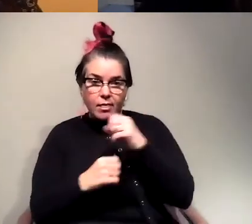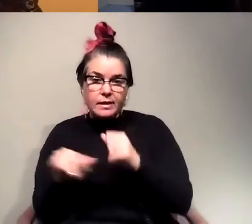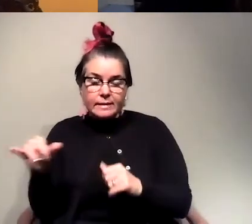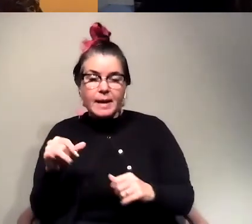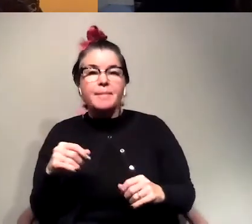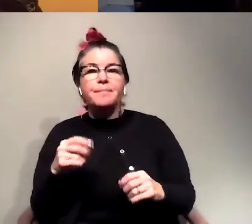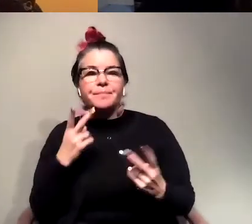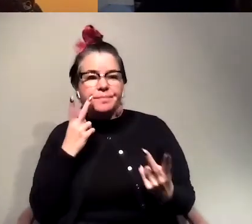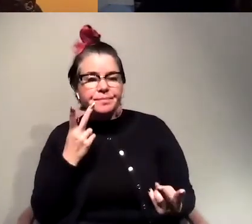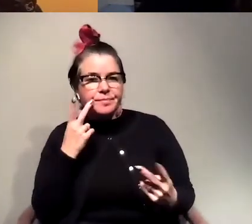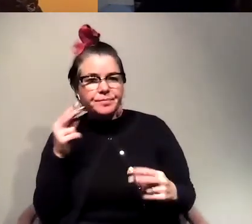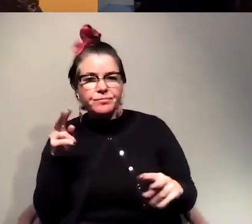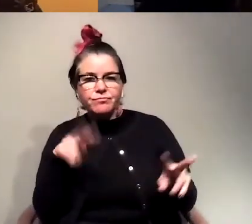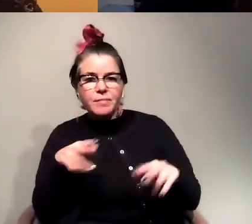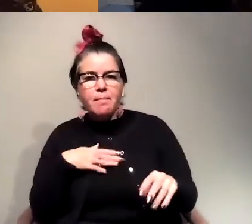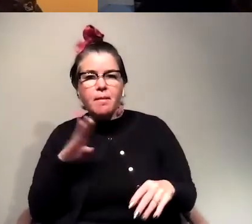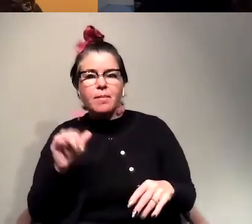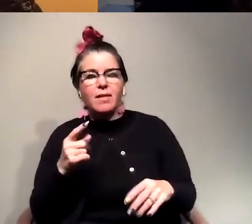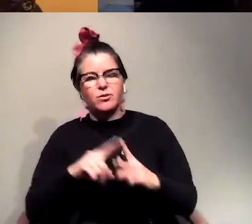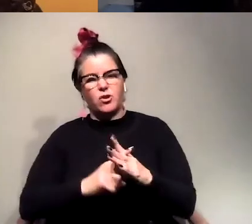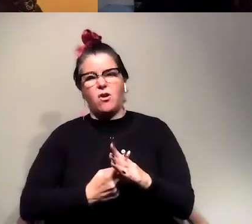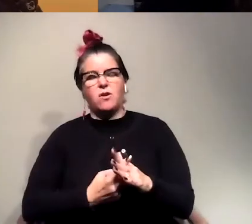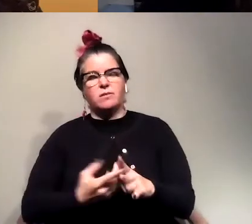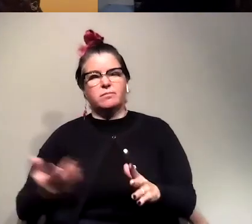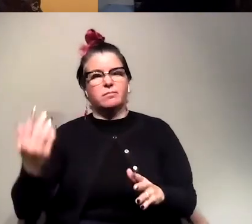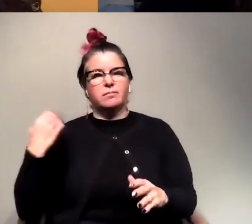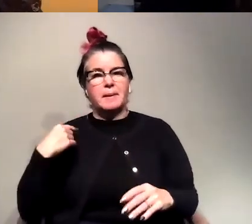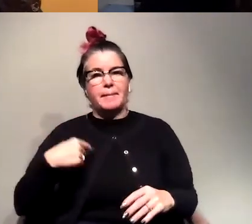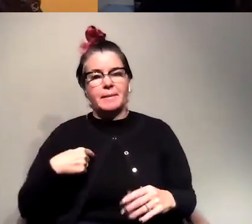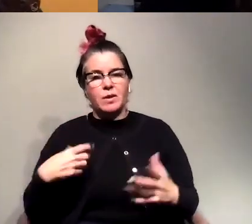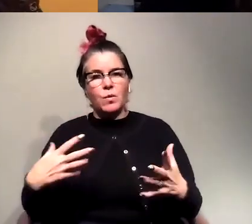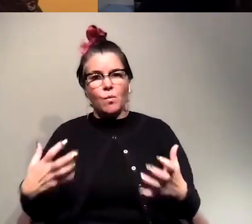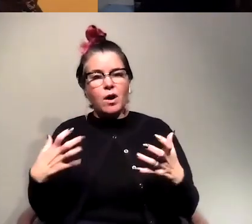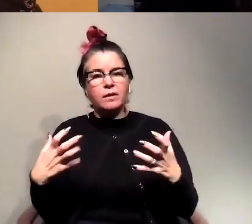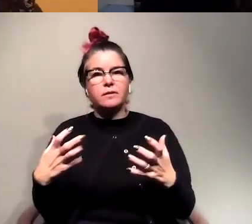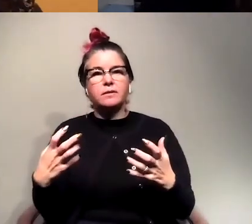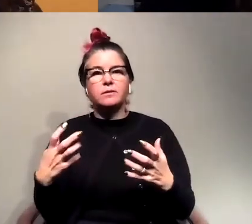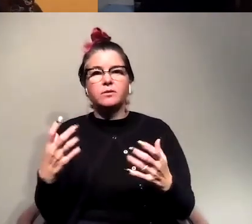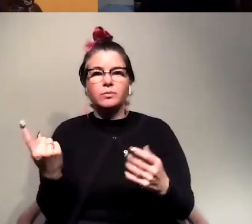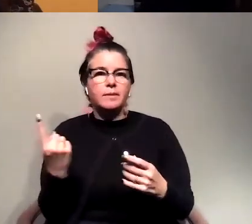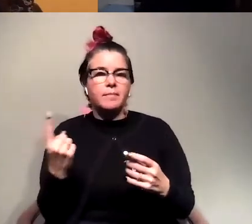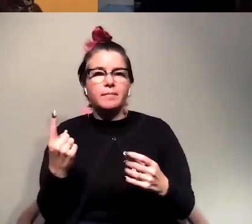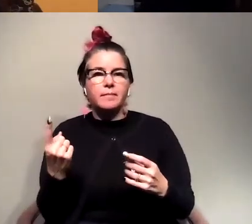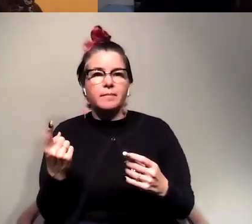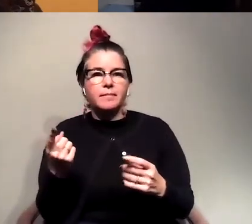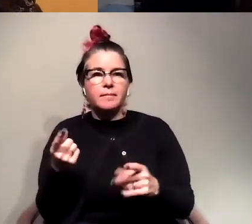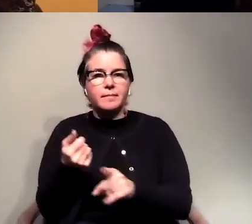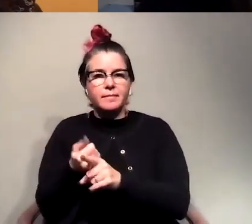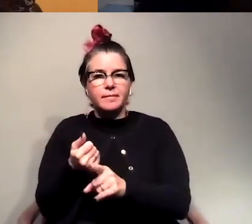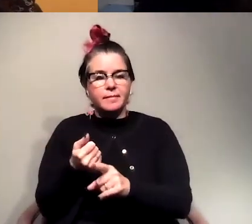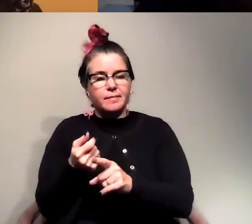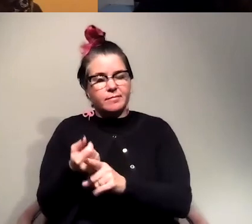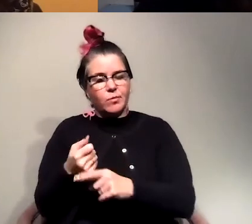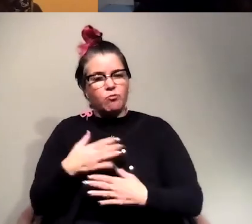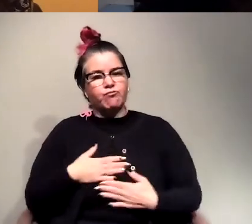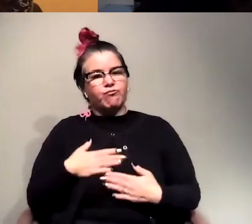visiting my blog. But that's where it started, is me wanting to do something because it was going to make me amused,